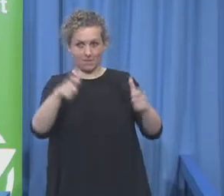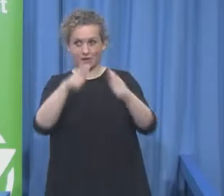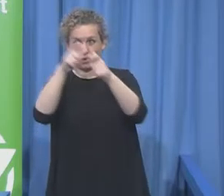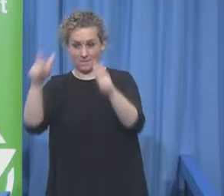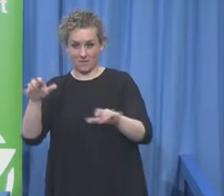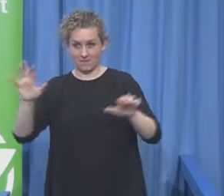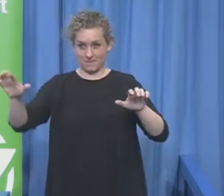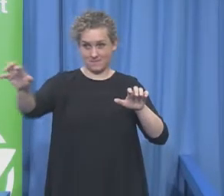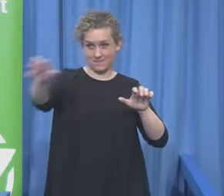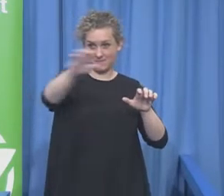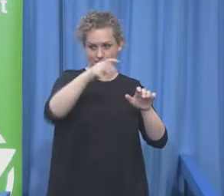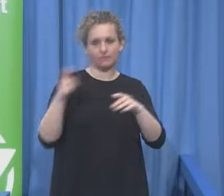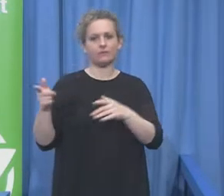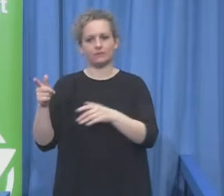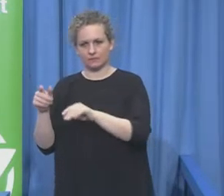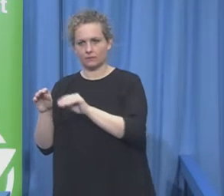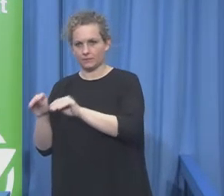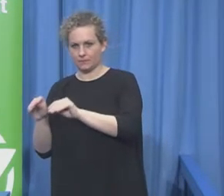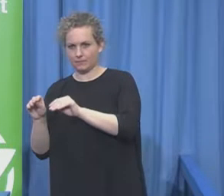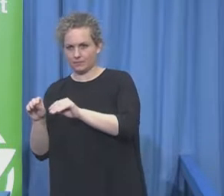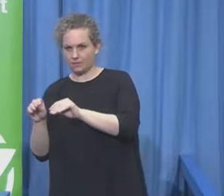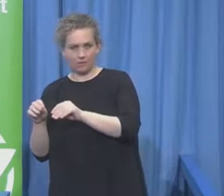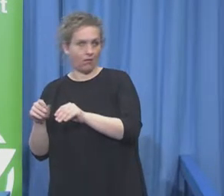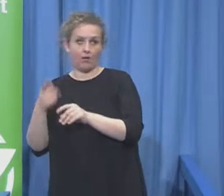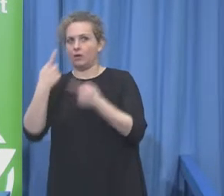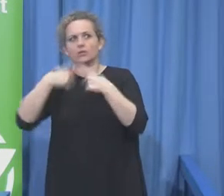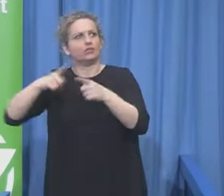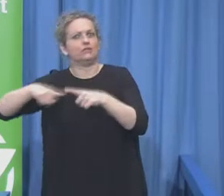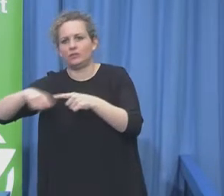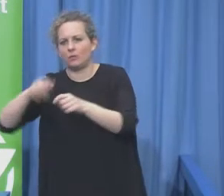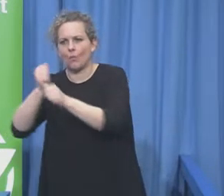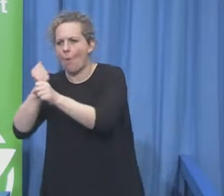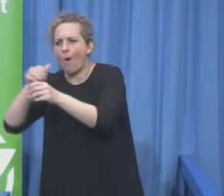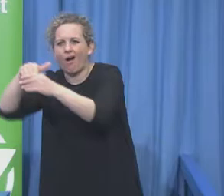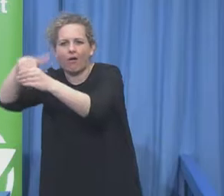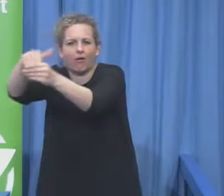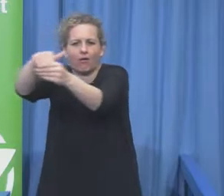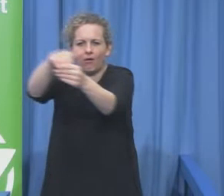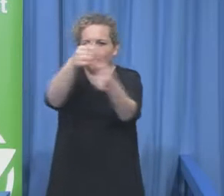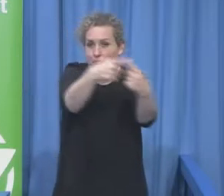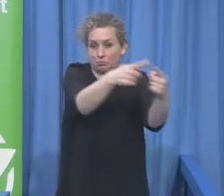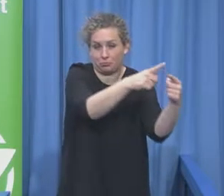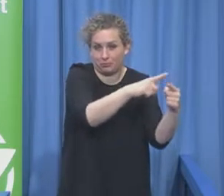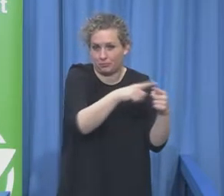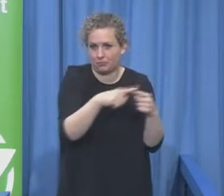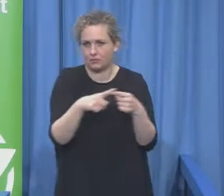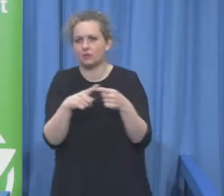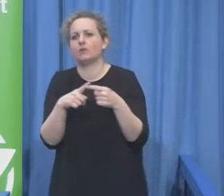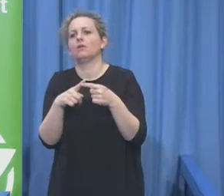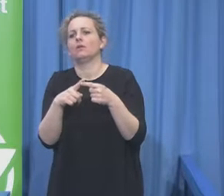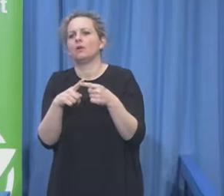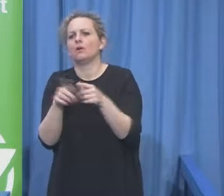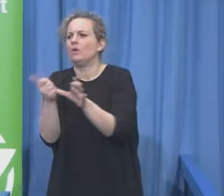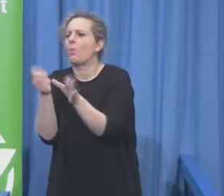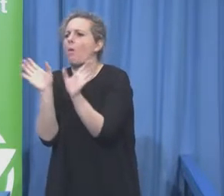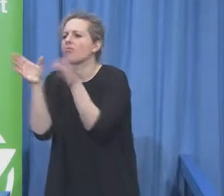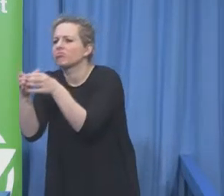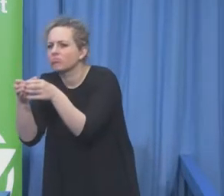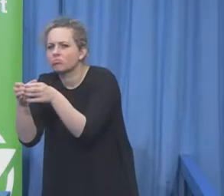that persons with disability can also work on the shop floor. And let me share that 2 days back, one of our corporate